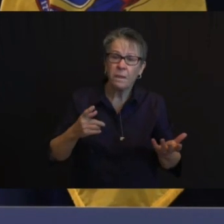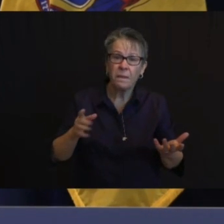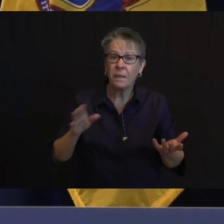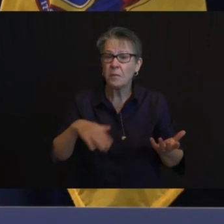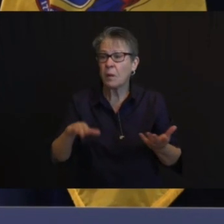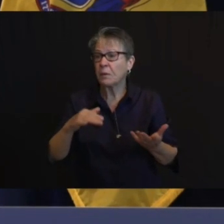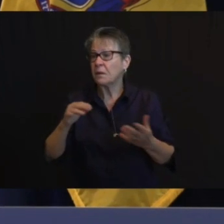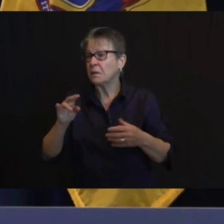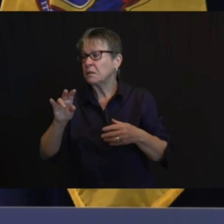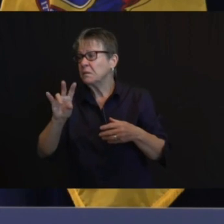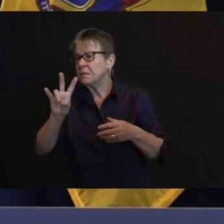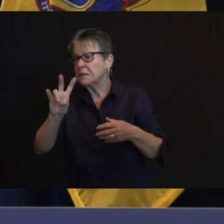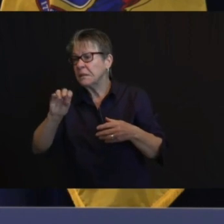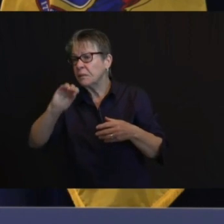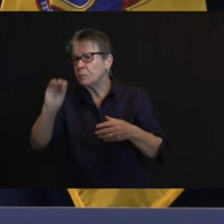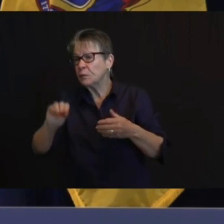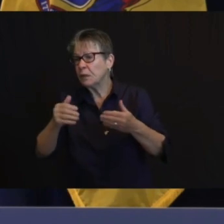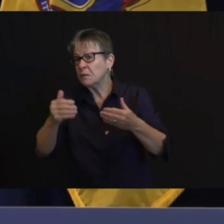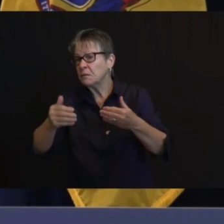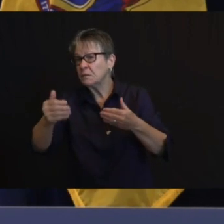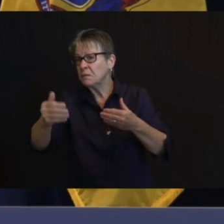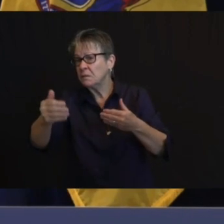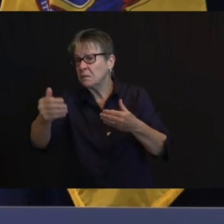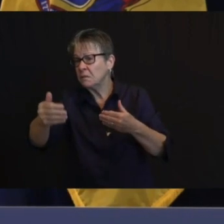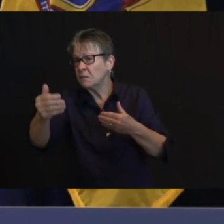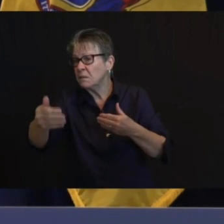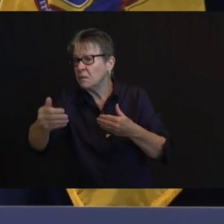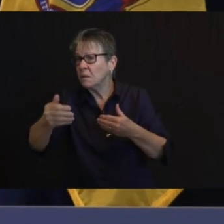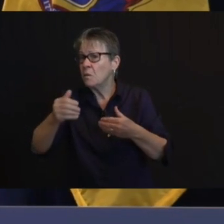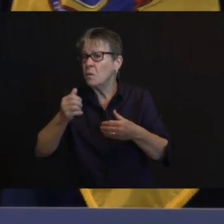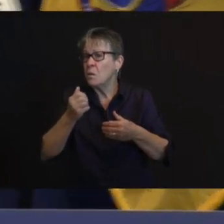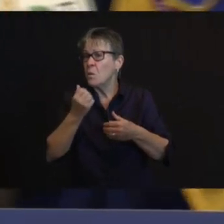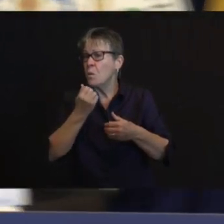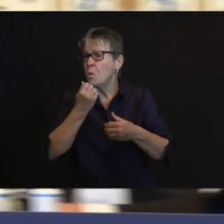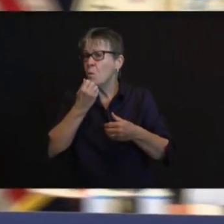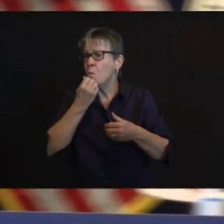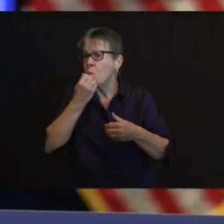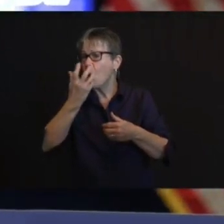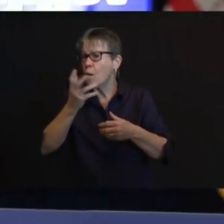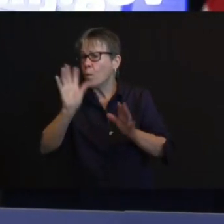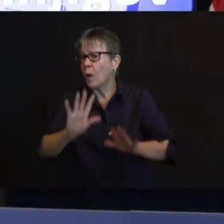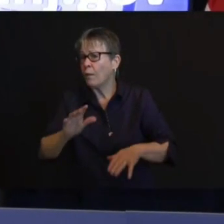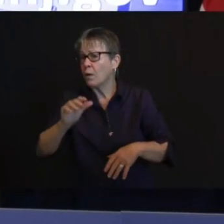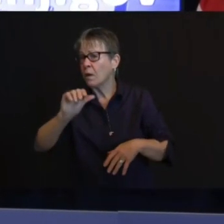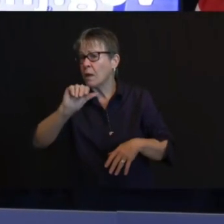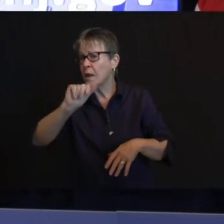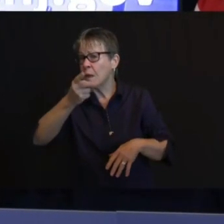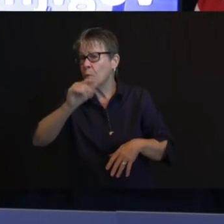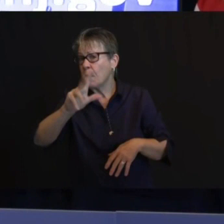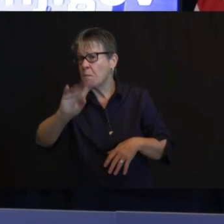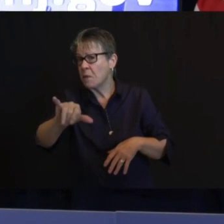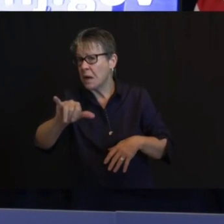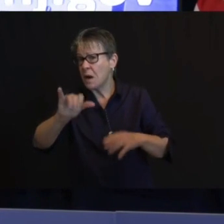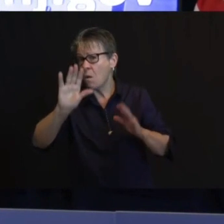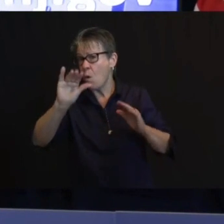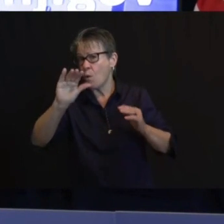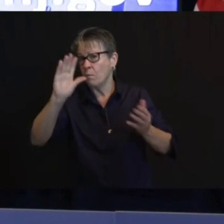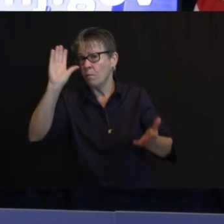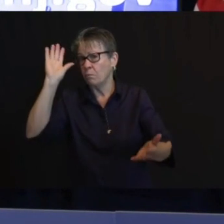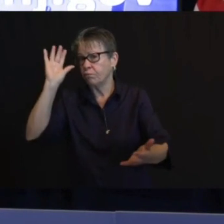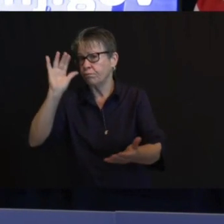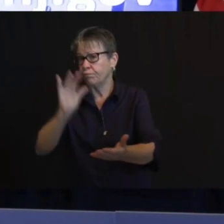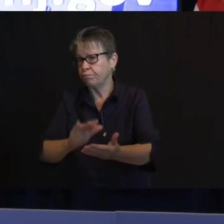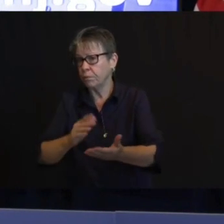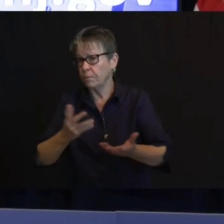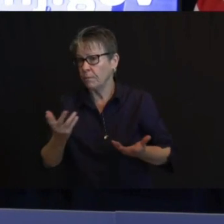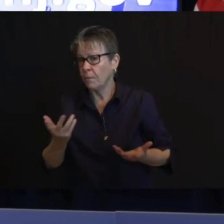be able to be outside again. I'm still April, May, but Judy, weigh in. In order to vaccinate 70% of the adult